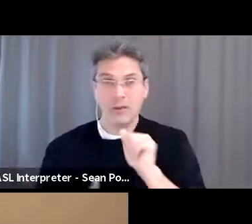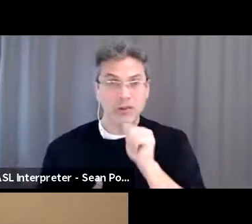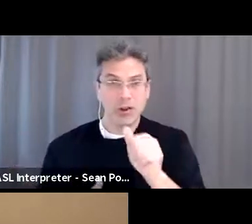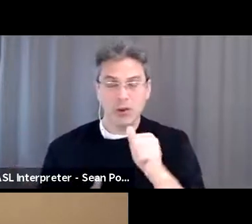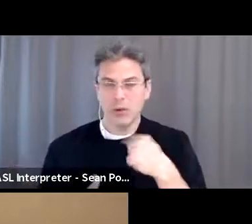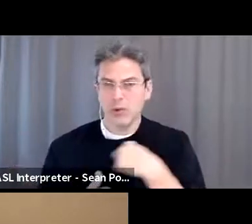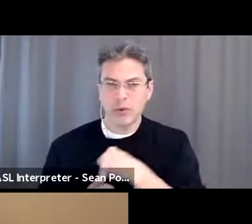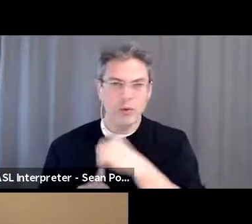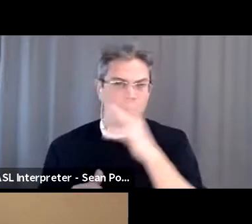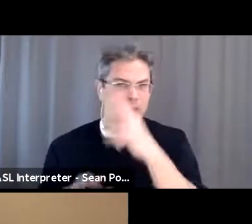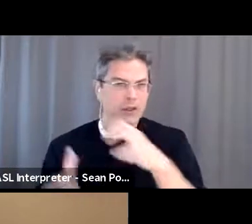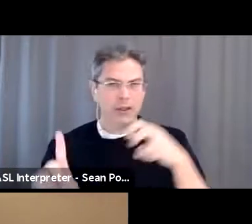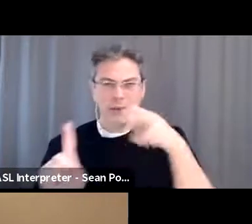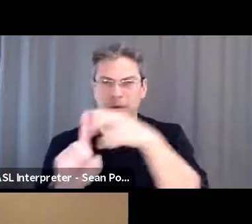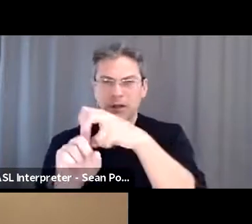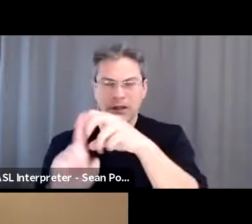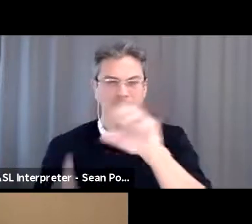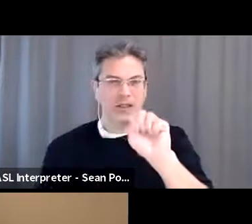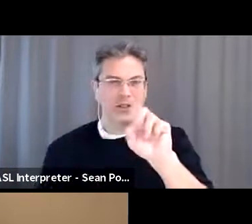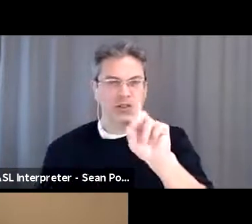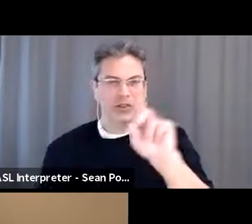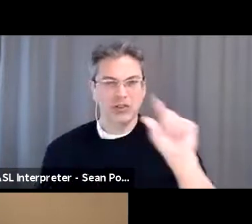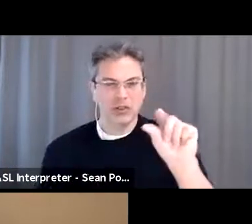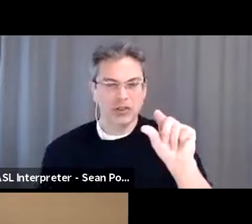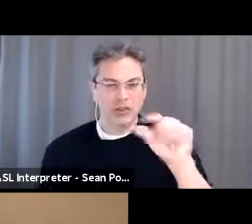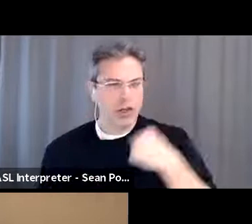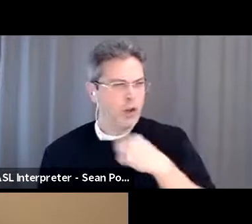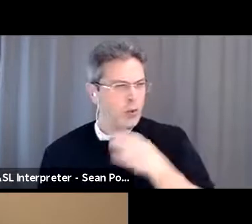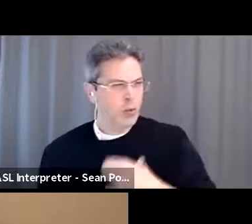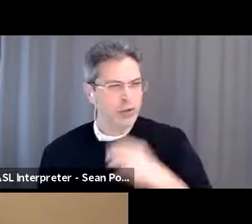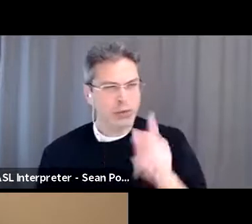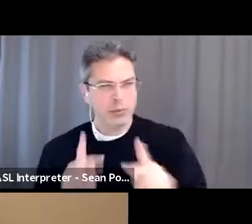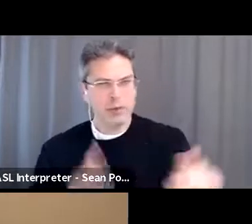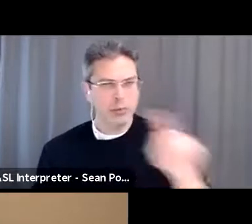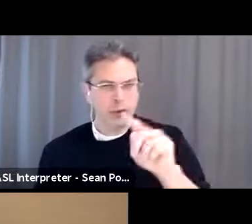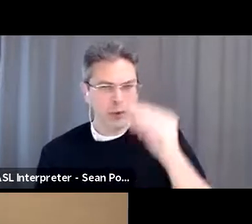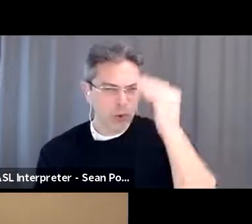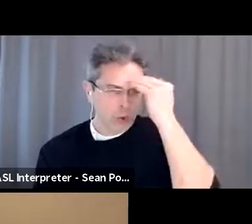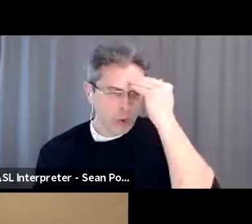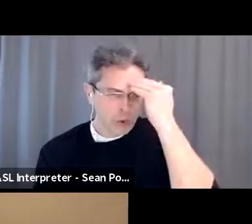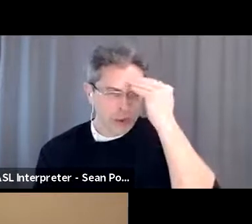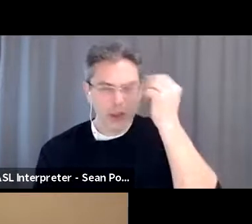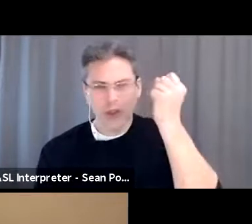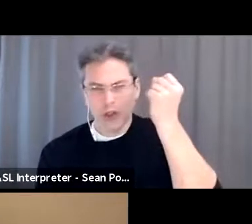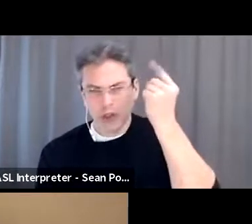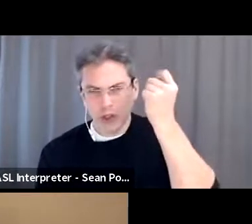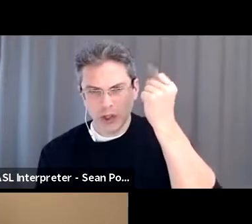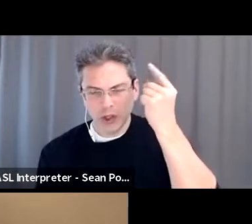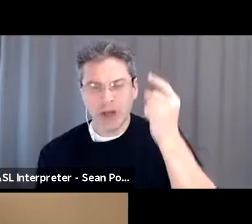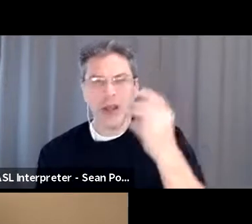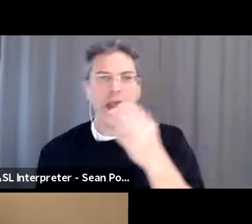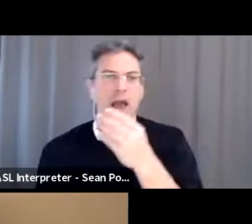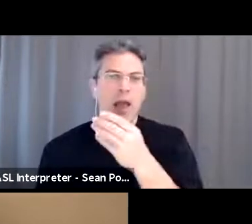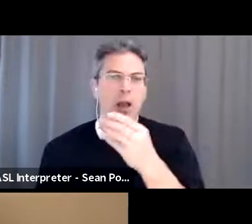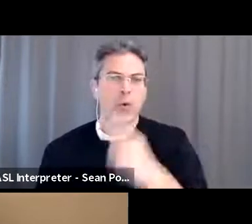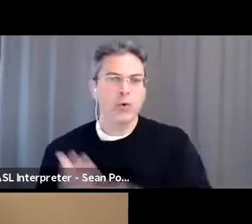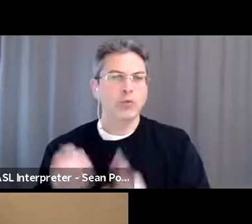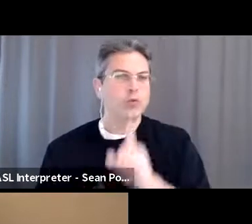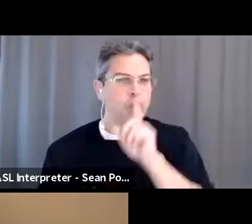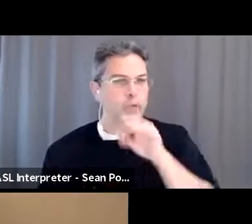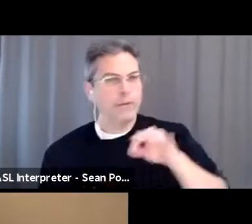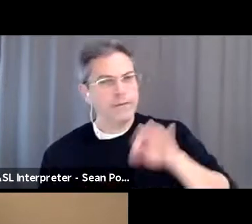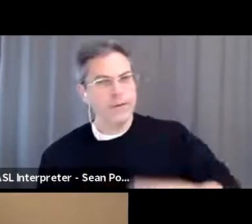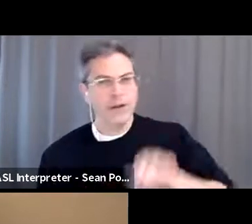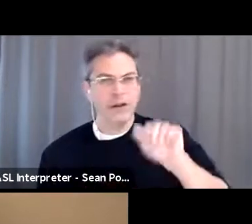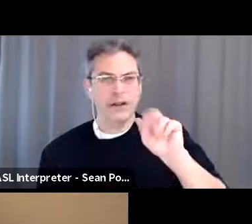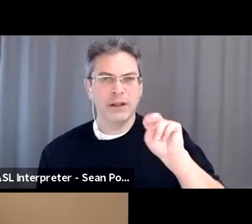goals. So I wish they knew about it. I wish they understood, and then I'll stop, the true value of antibiotics. We have to